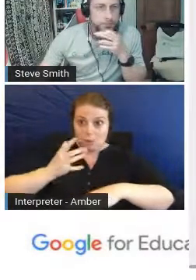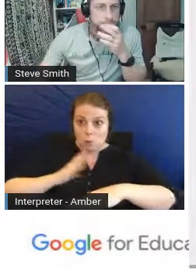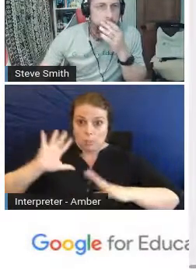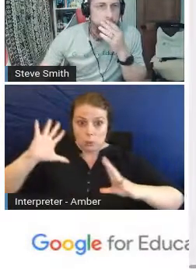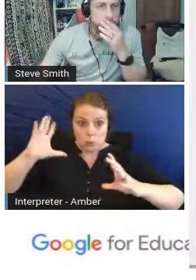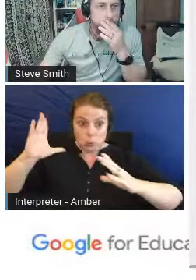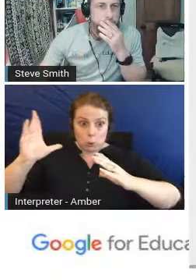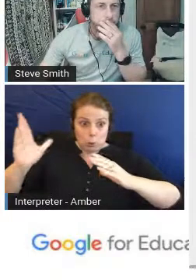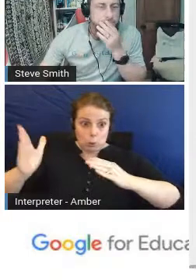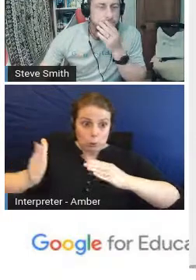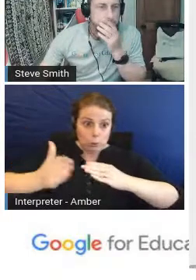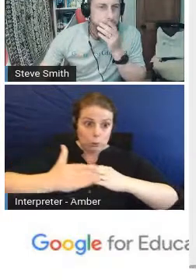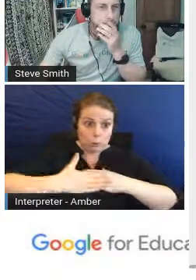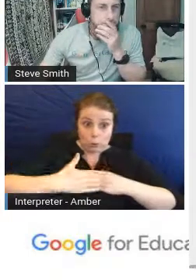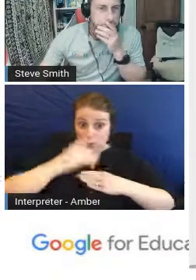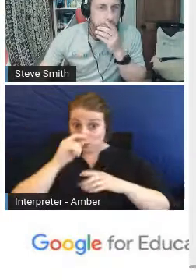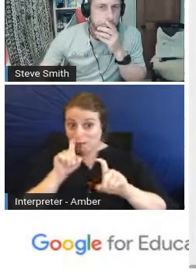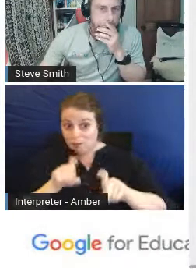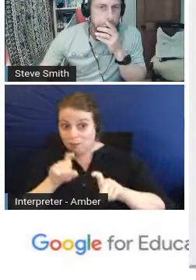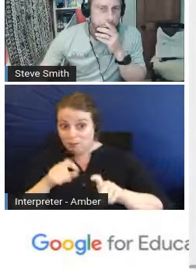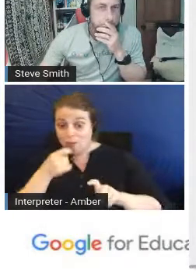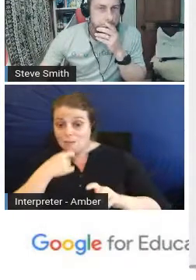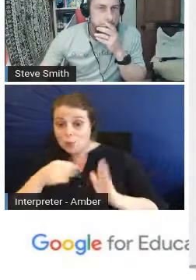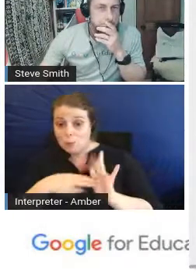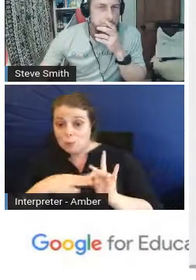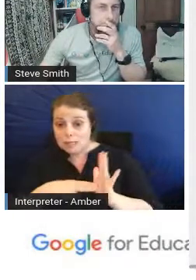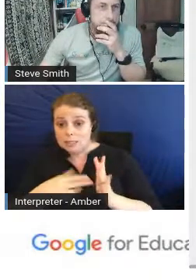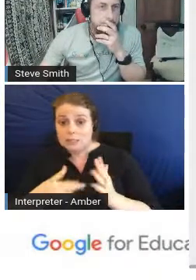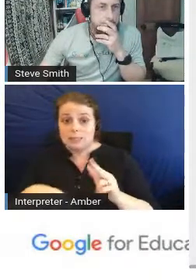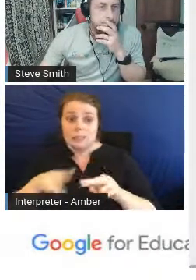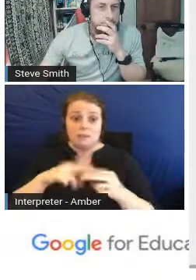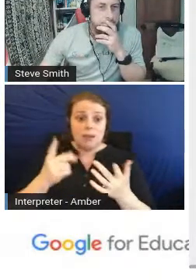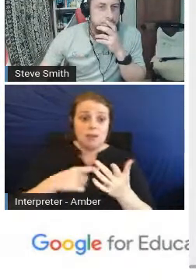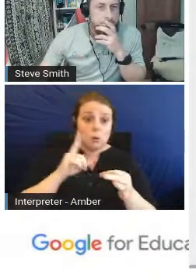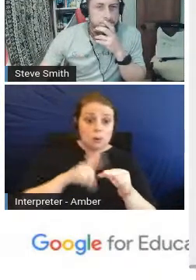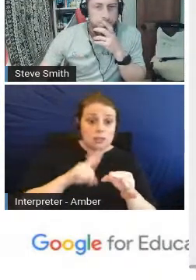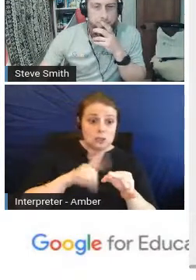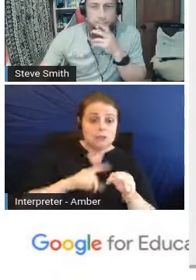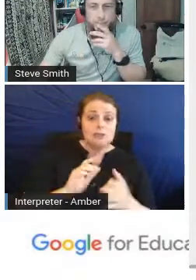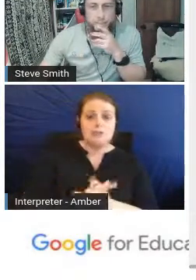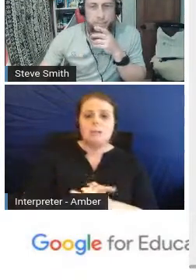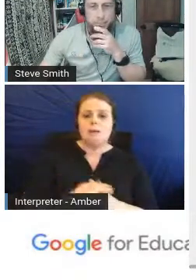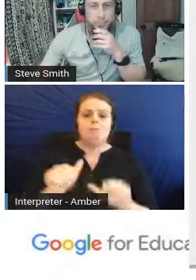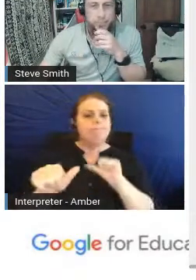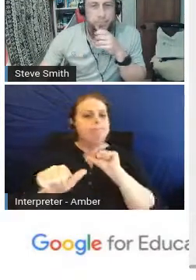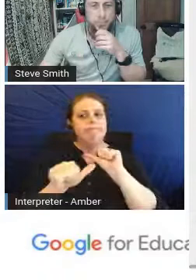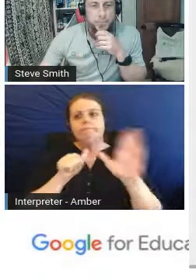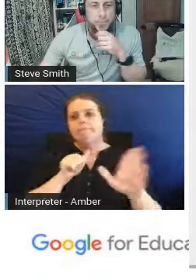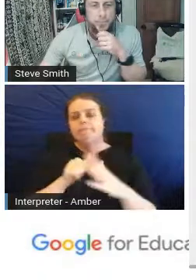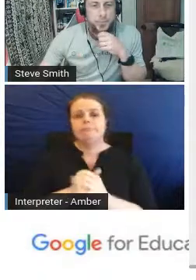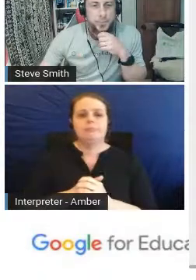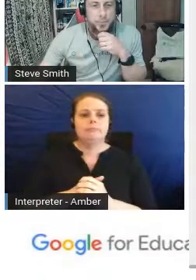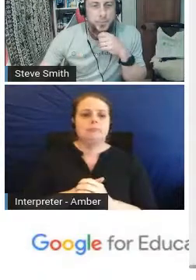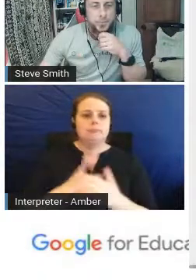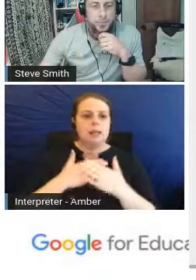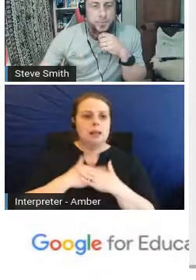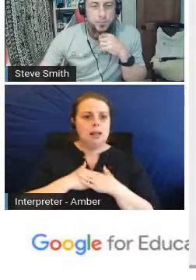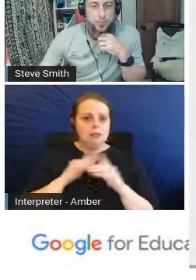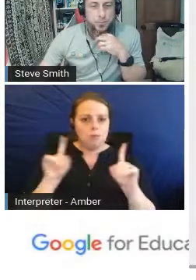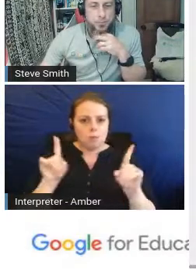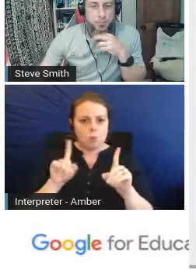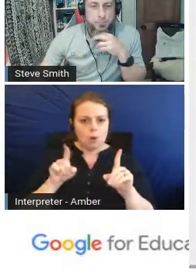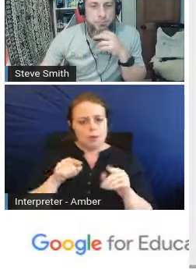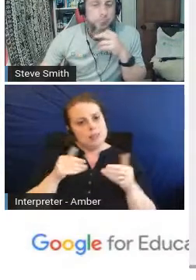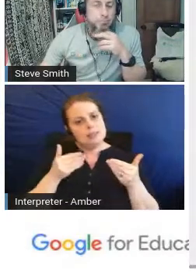we can hang on for a couple of minutes if there are other questions. But absolutely brilliant. And what I love about that is it allows you to